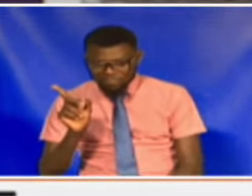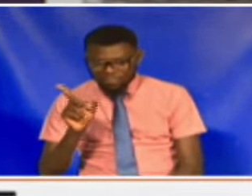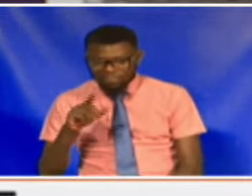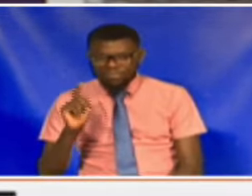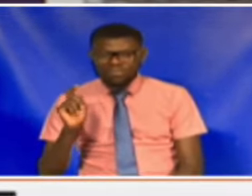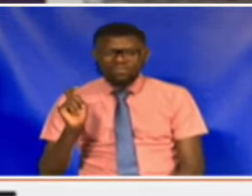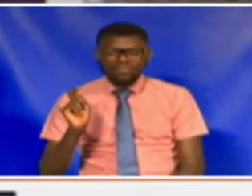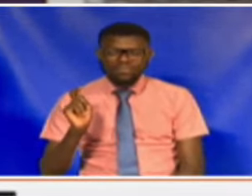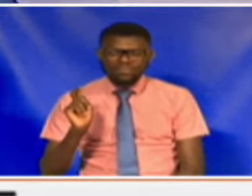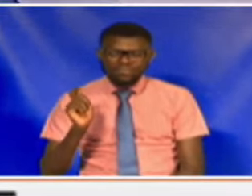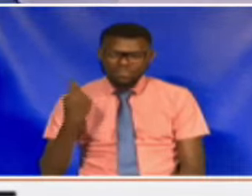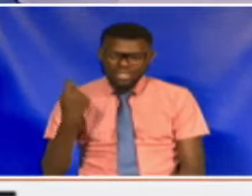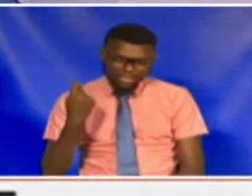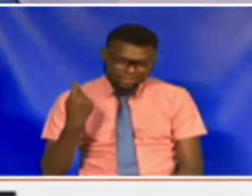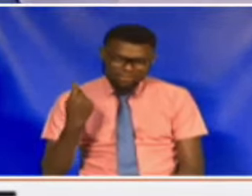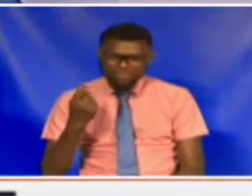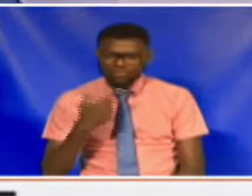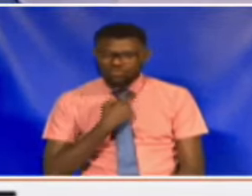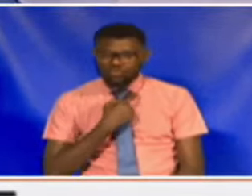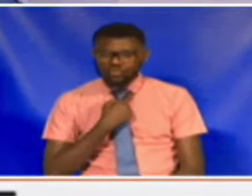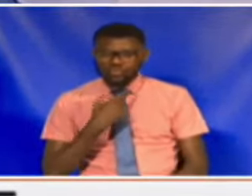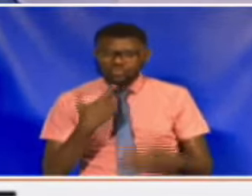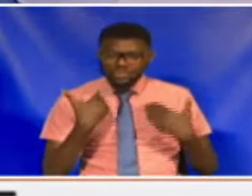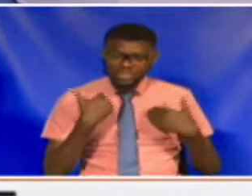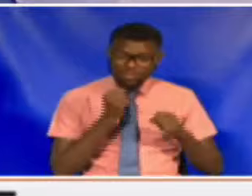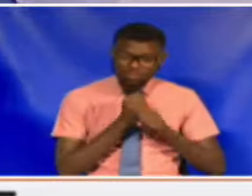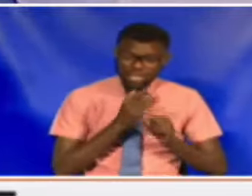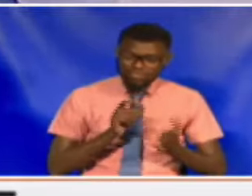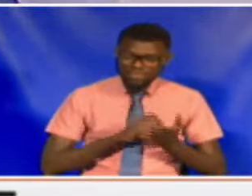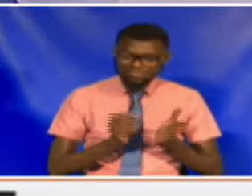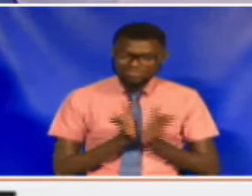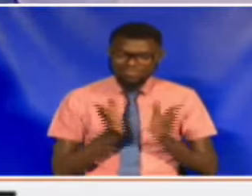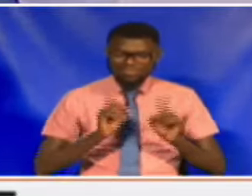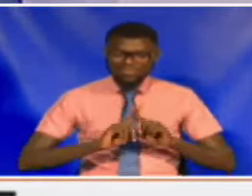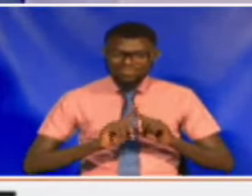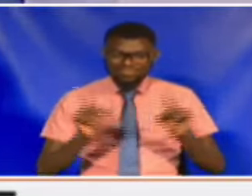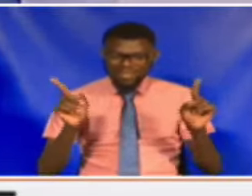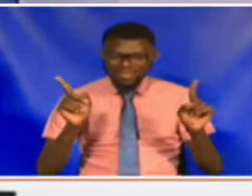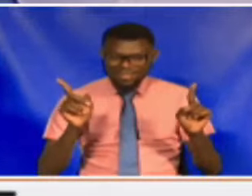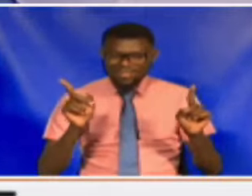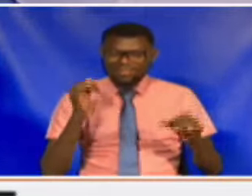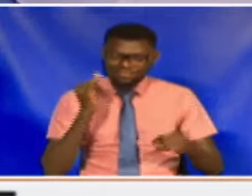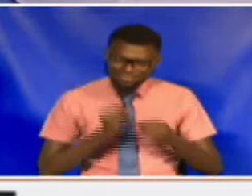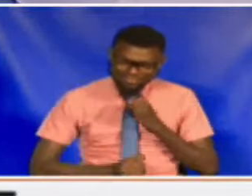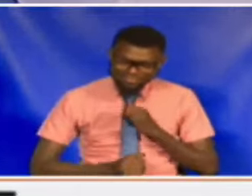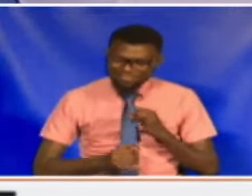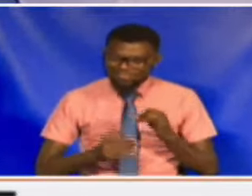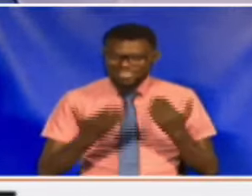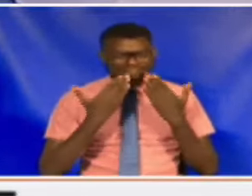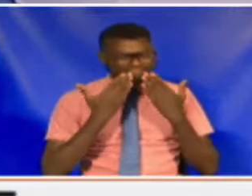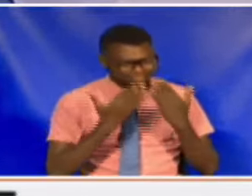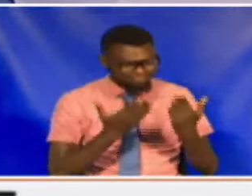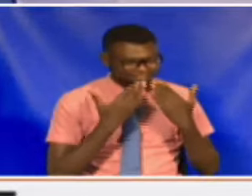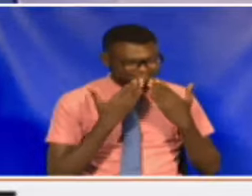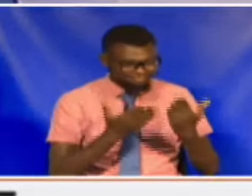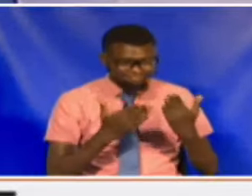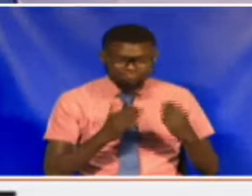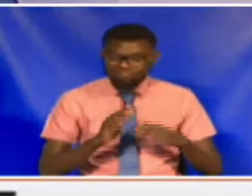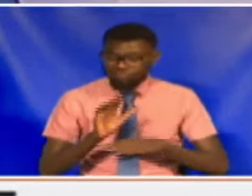George Gibore. Thank you. For creating Thank time you. To be Anki, here. Anki, but we have to close, Daktari. Thank you very much for having me. Yes. And I must point out